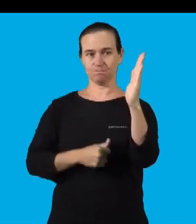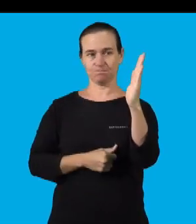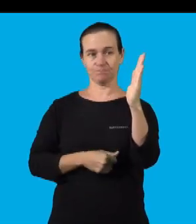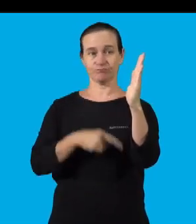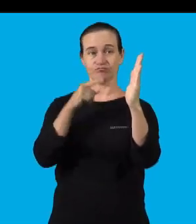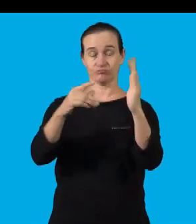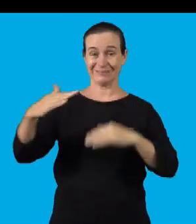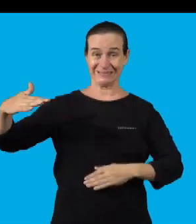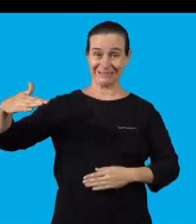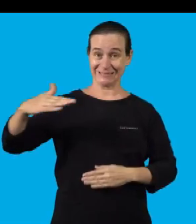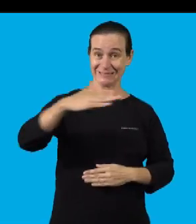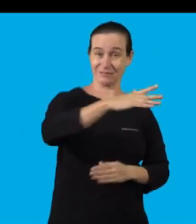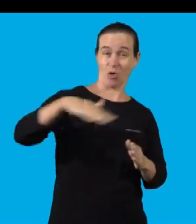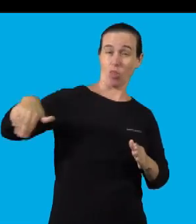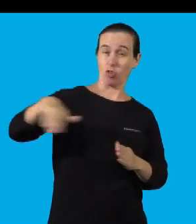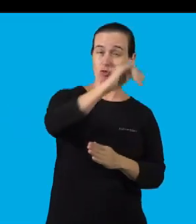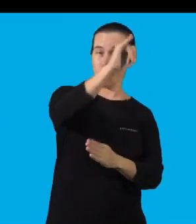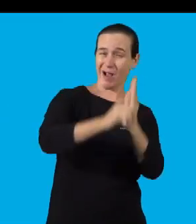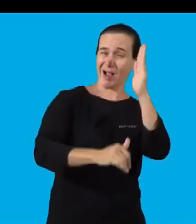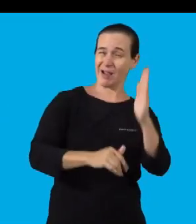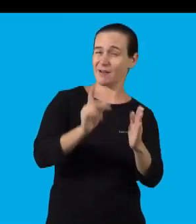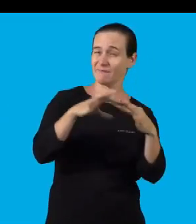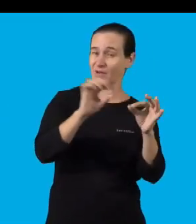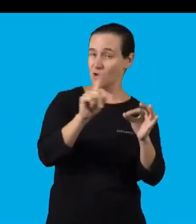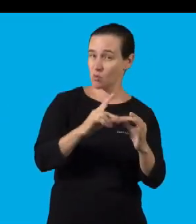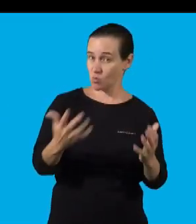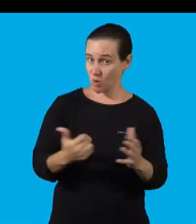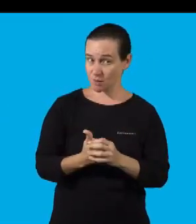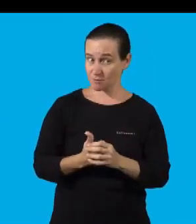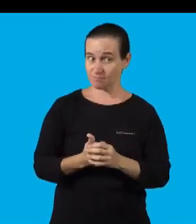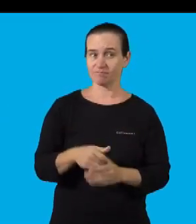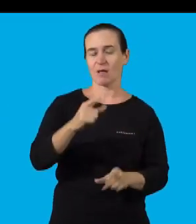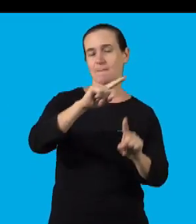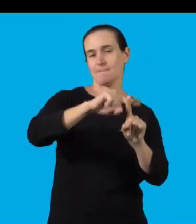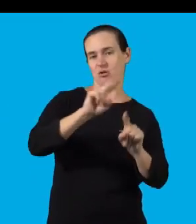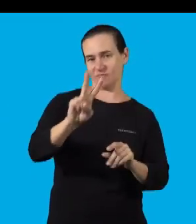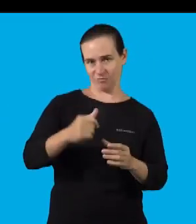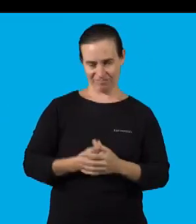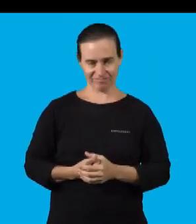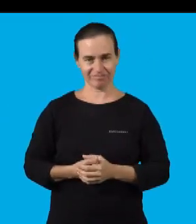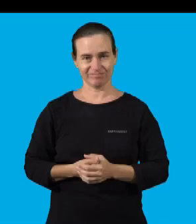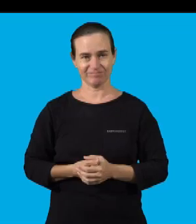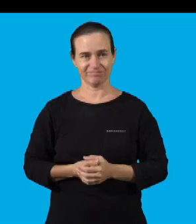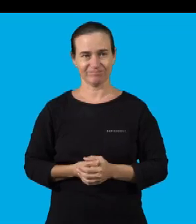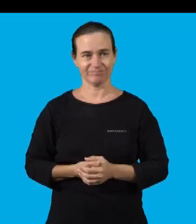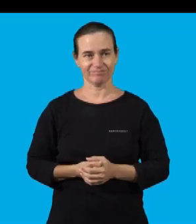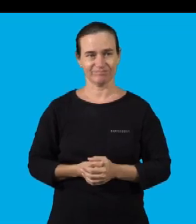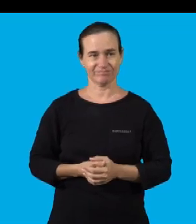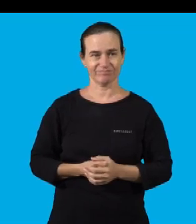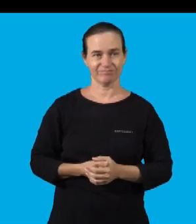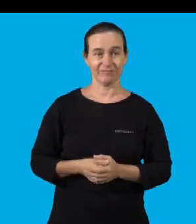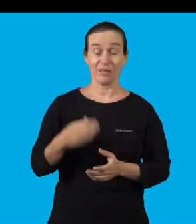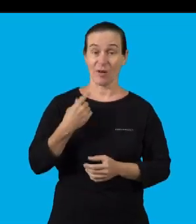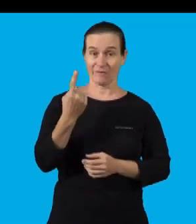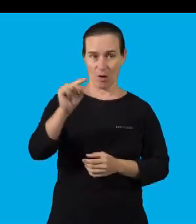horizontal asymptote is passing where the y value is equals to a positive 2. And of course we have one point that is given